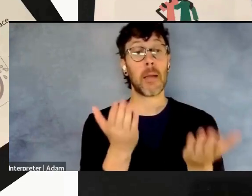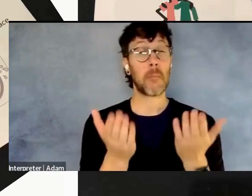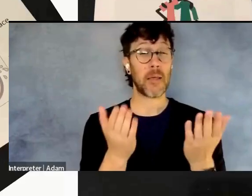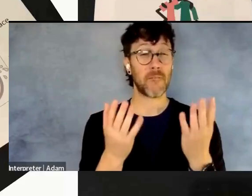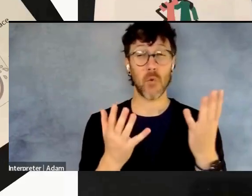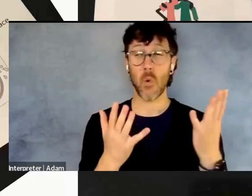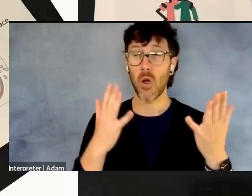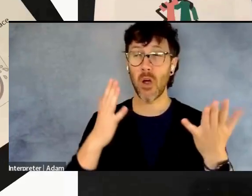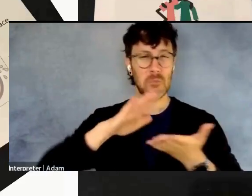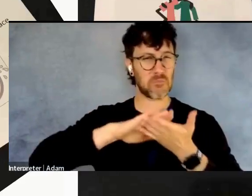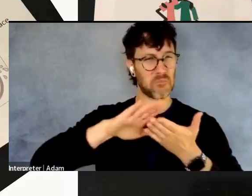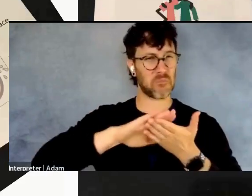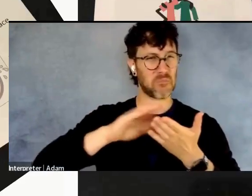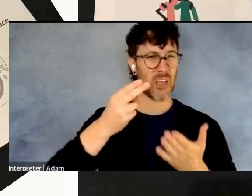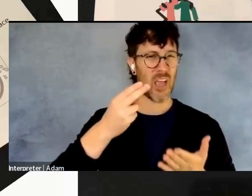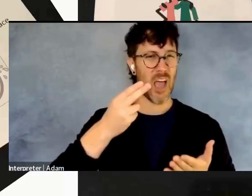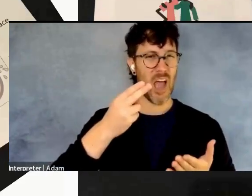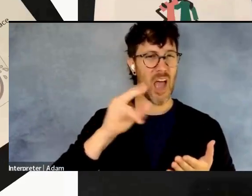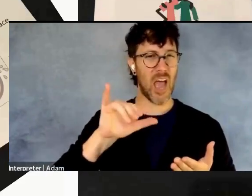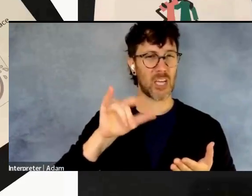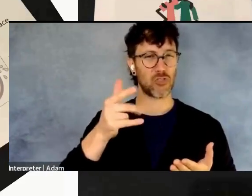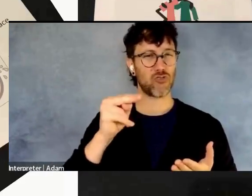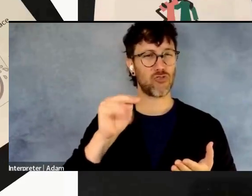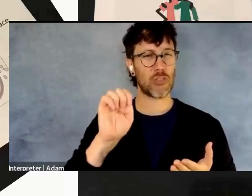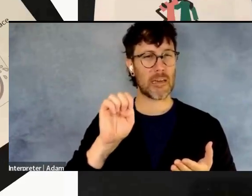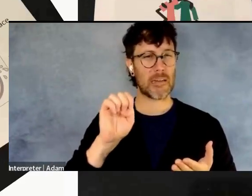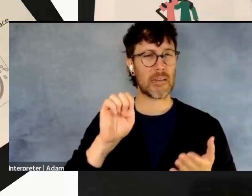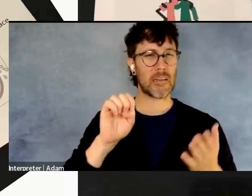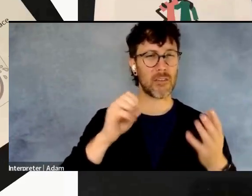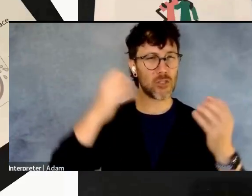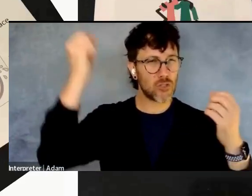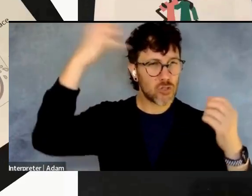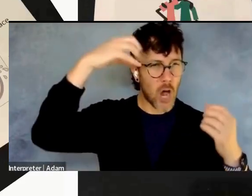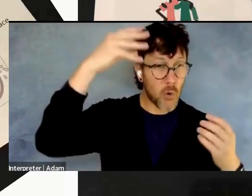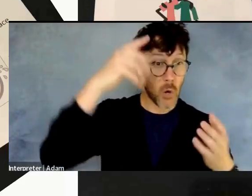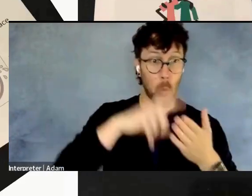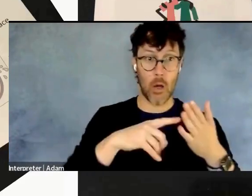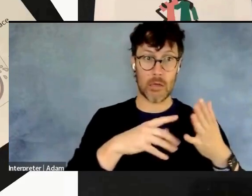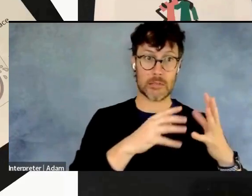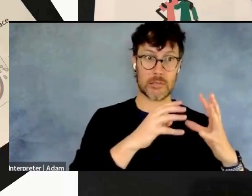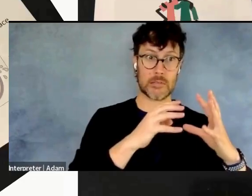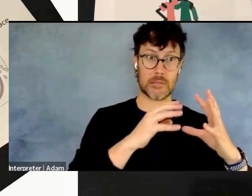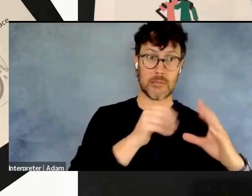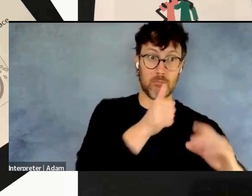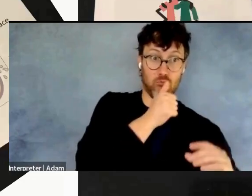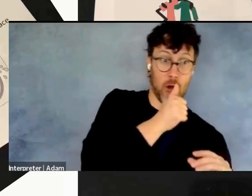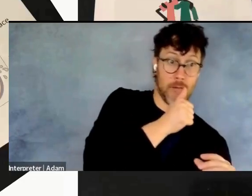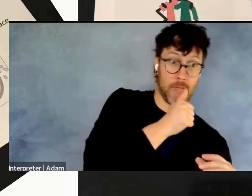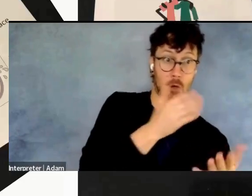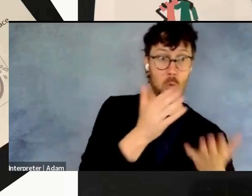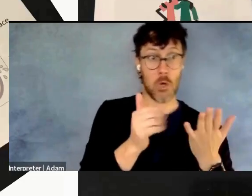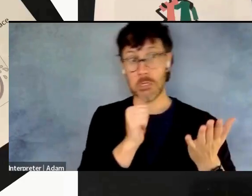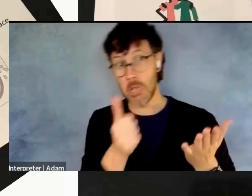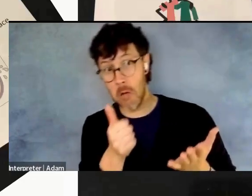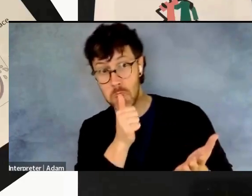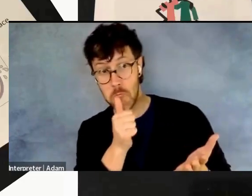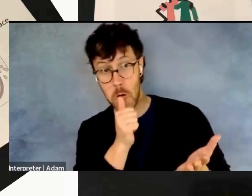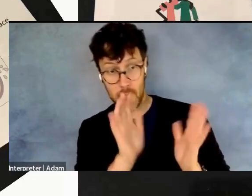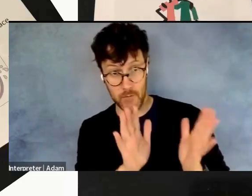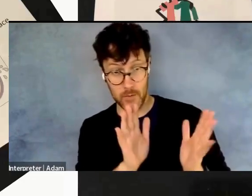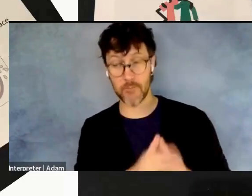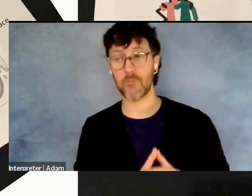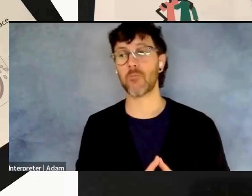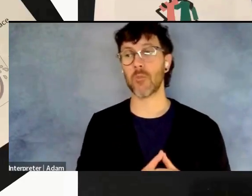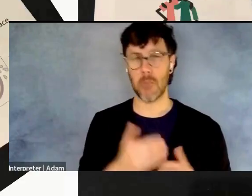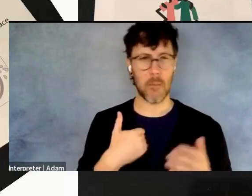hygiene, about showering or private, what's not private. You might have a social story. We had a social